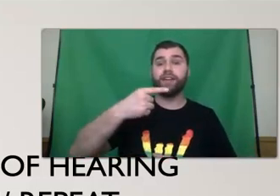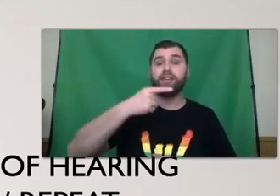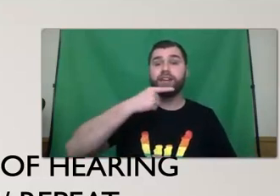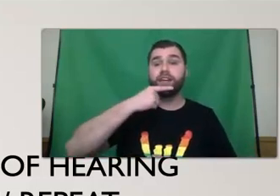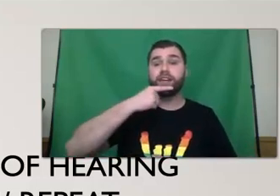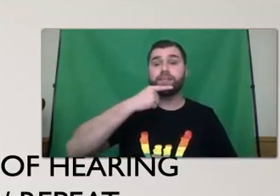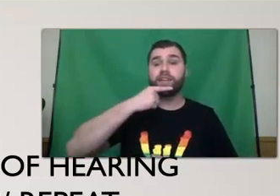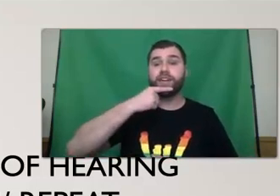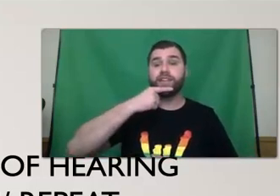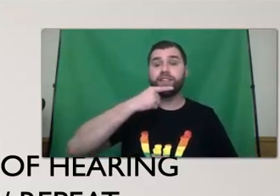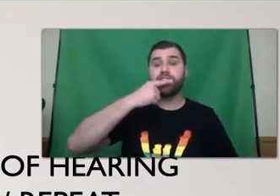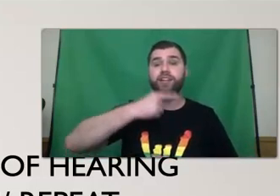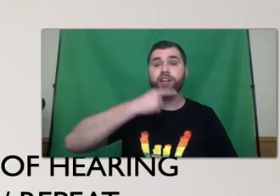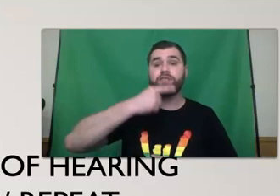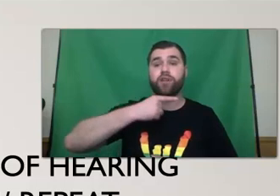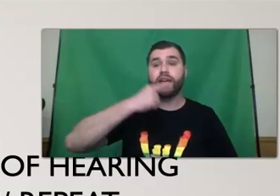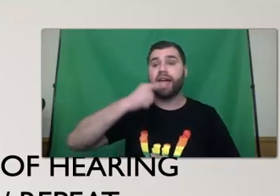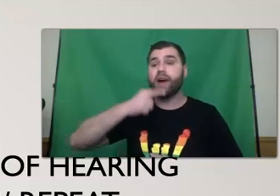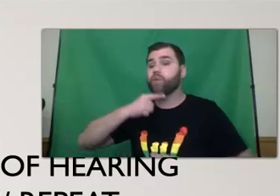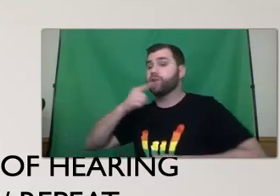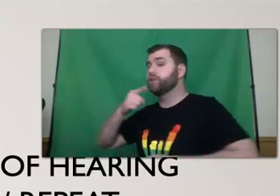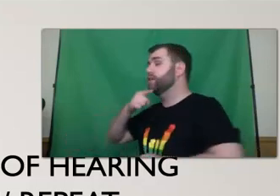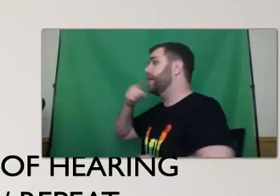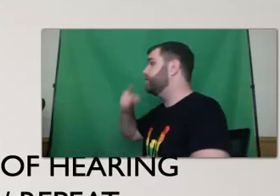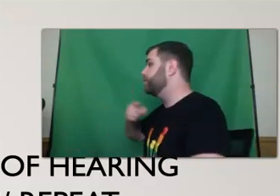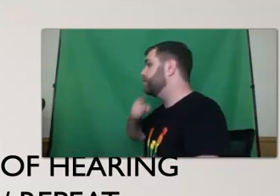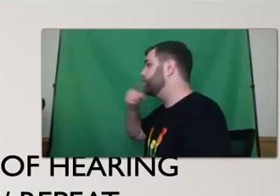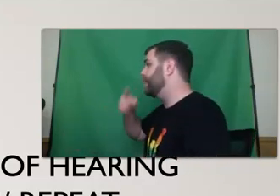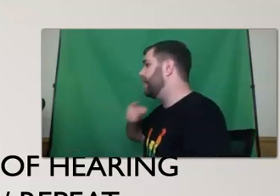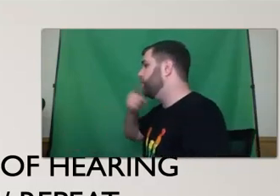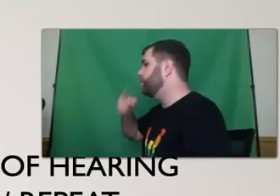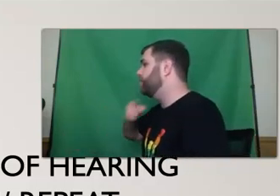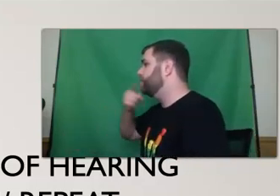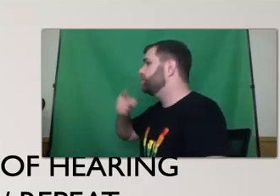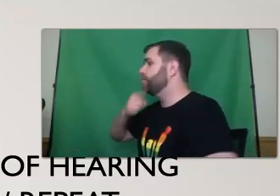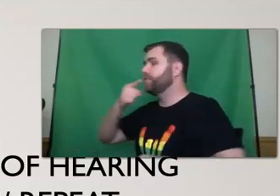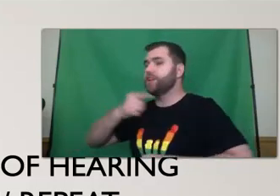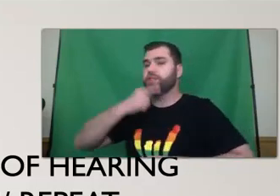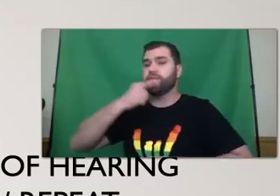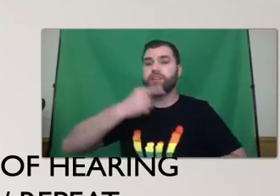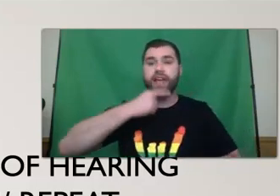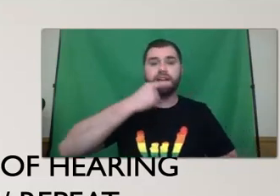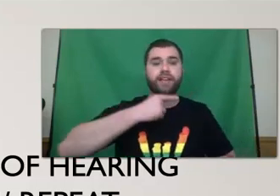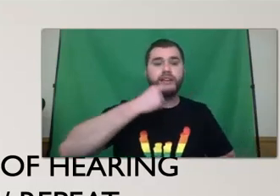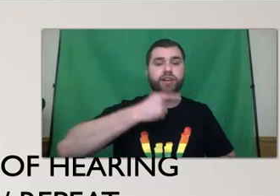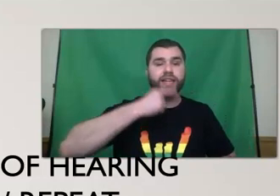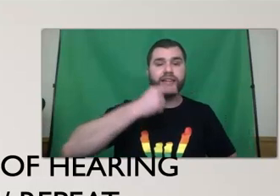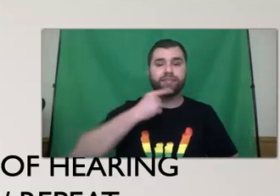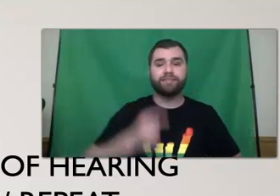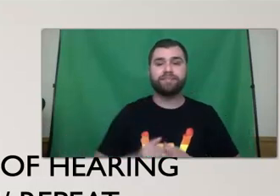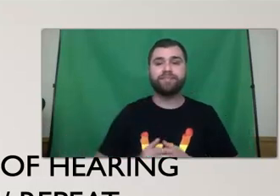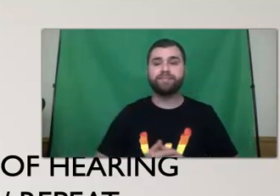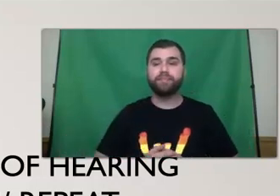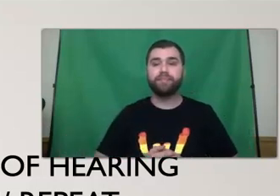your finger and you're going to put it right in front of your chin and you're going to roll it outward. So you're going to do an outward rotation with your hand. Hearing.